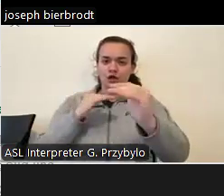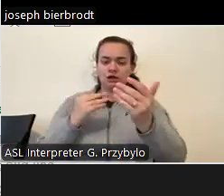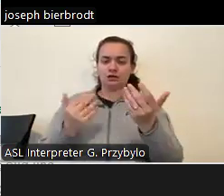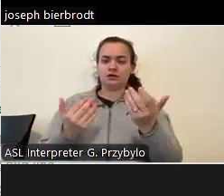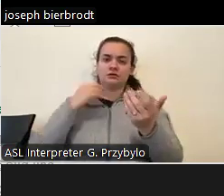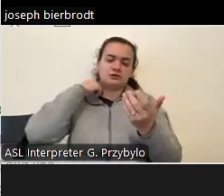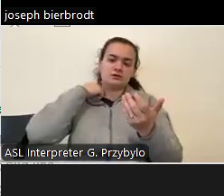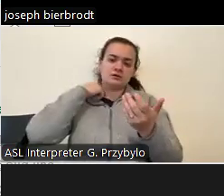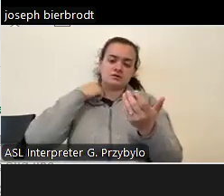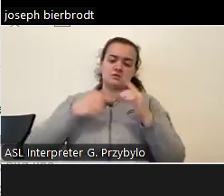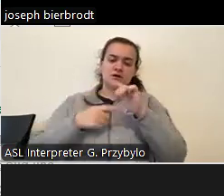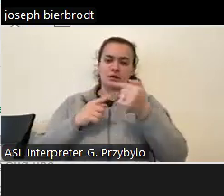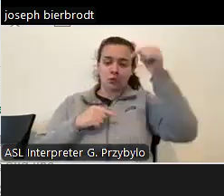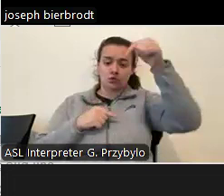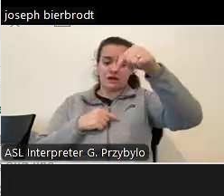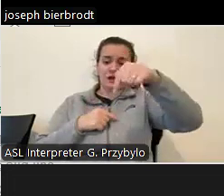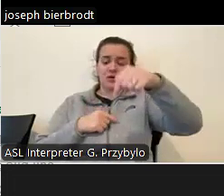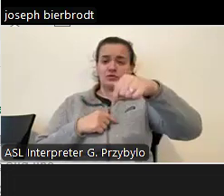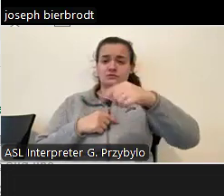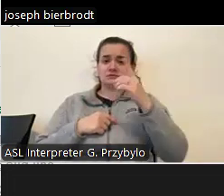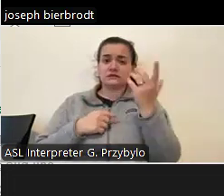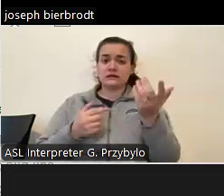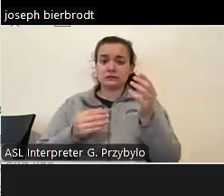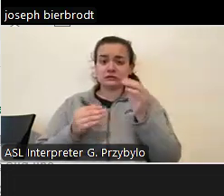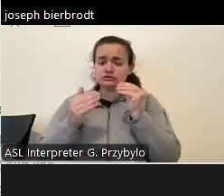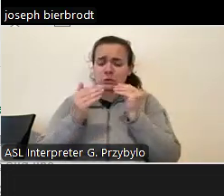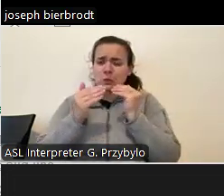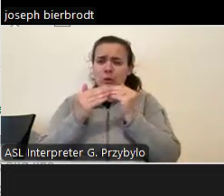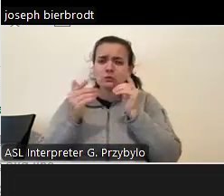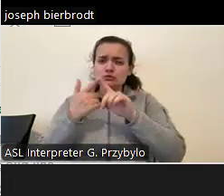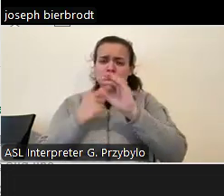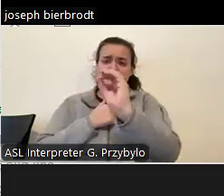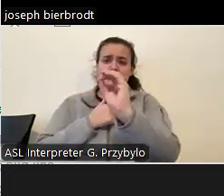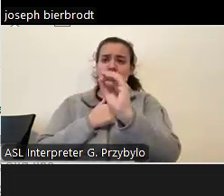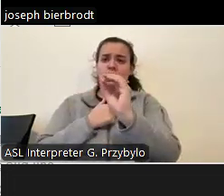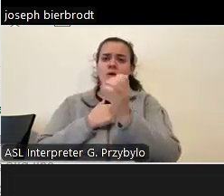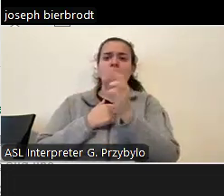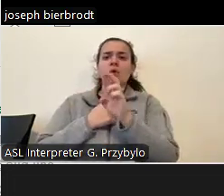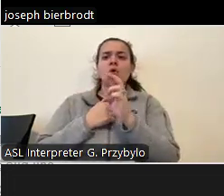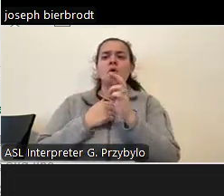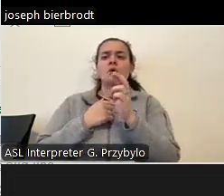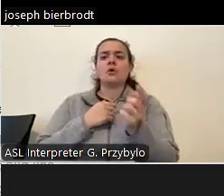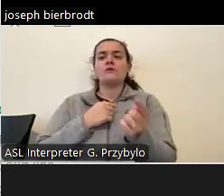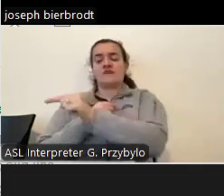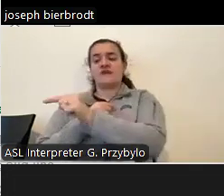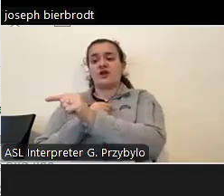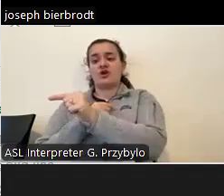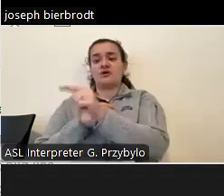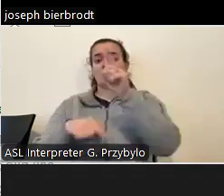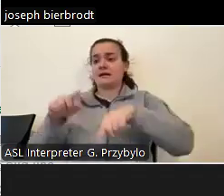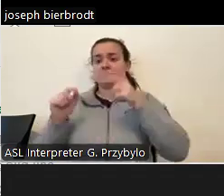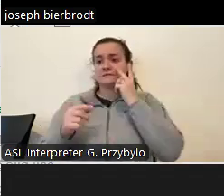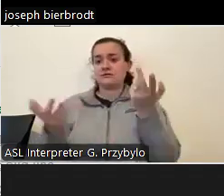When I get way down here, it's like so close to zero, or over on the upper end, I can't really see what's going